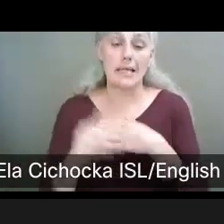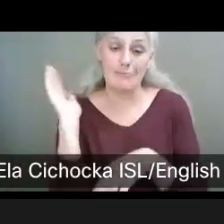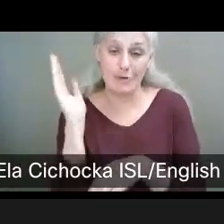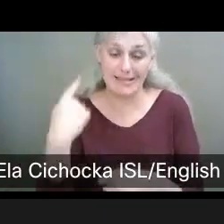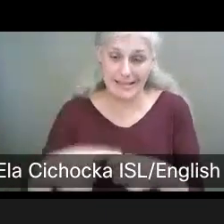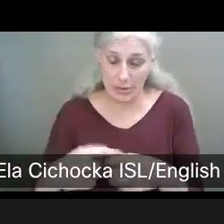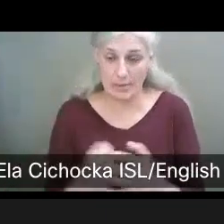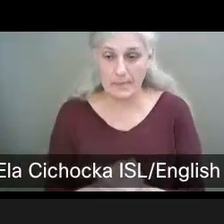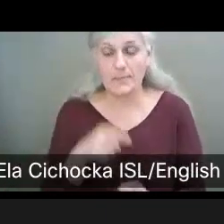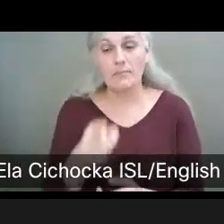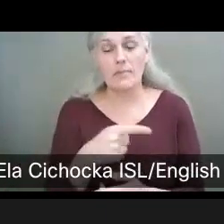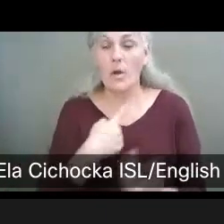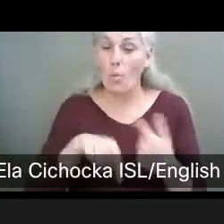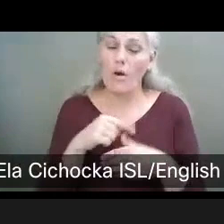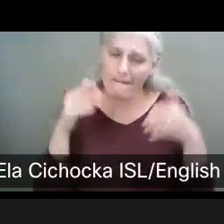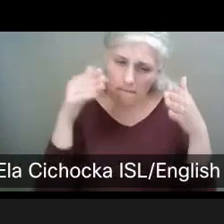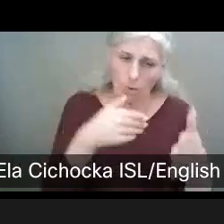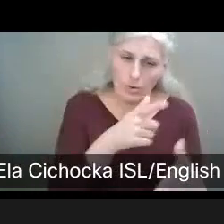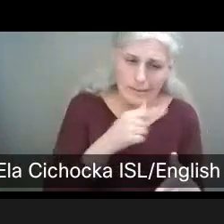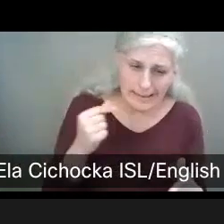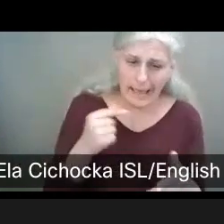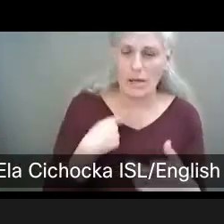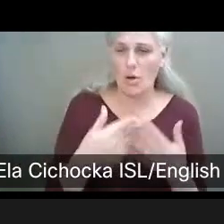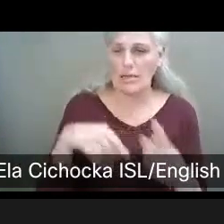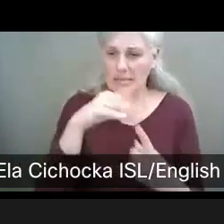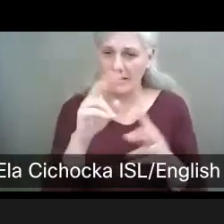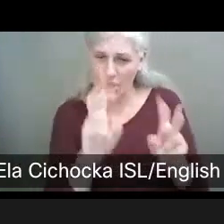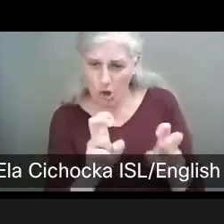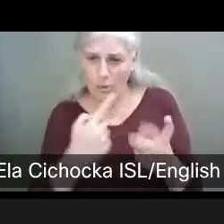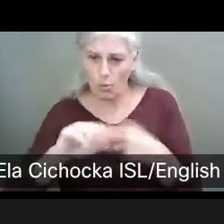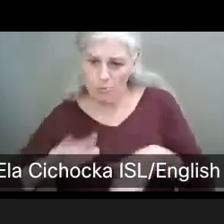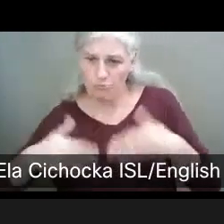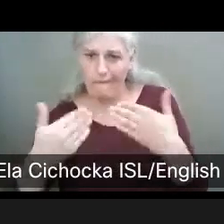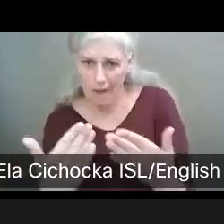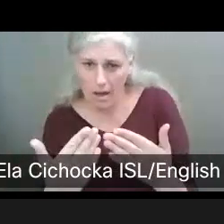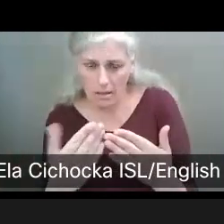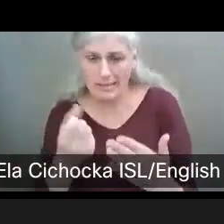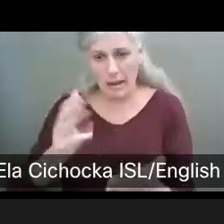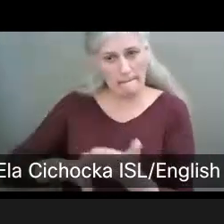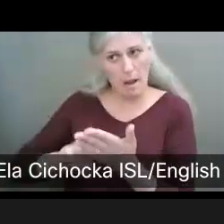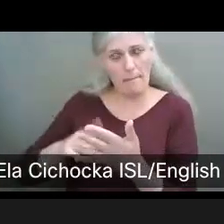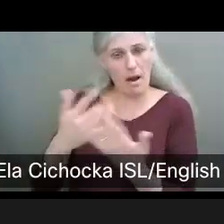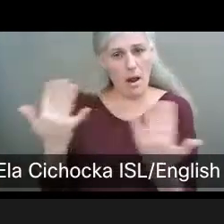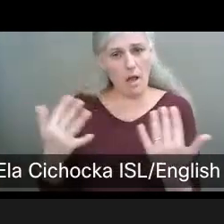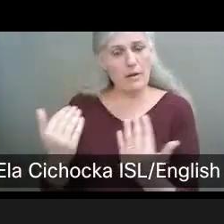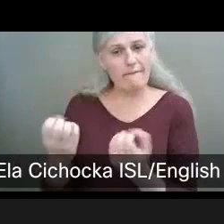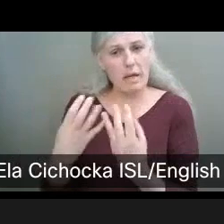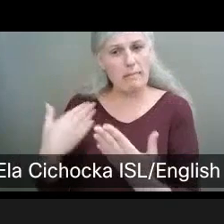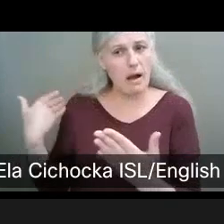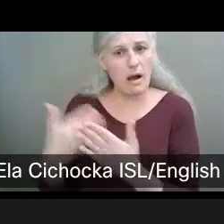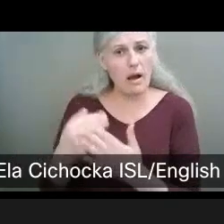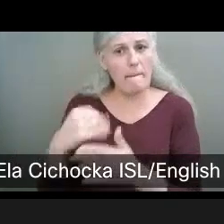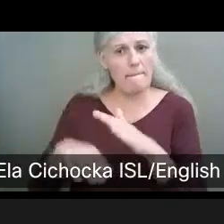listen to what you say in relation to the topics that we're providing, and staff support has come up quite a lot in the feedback we've had over the last number of